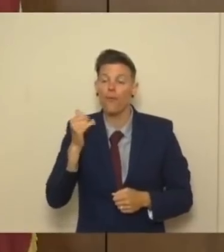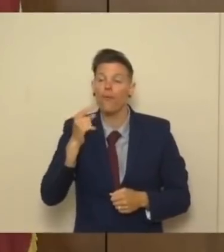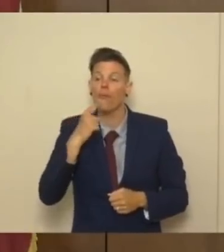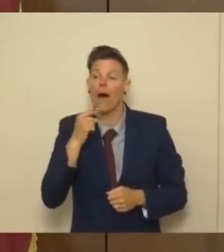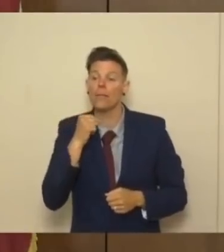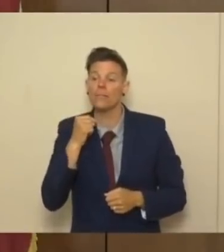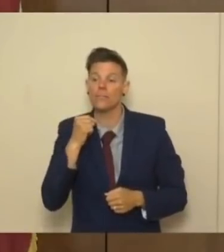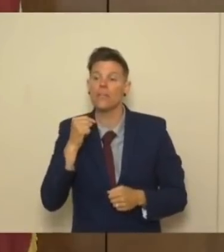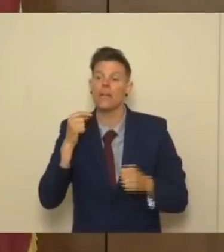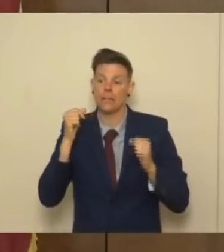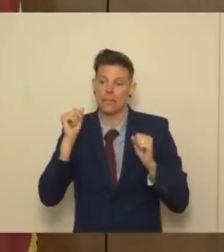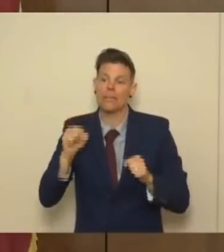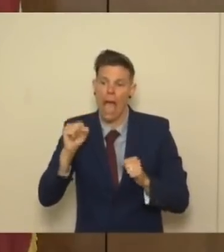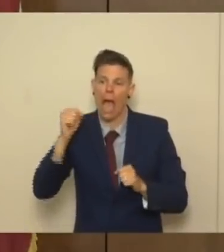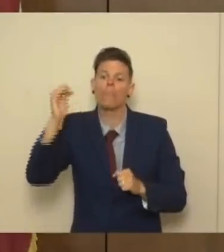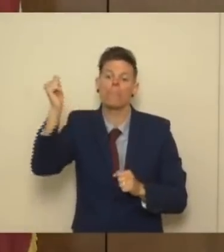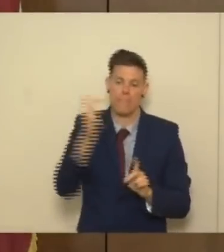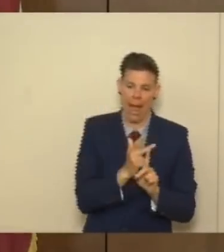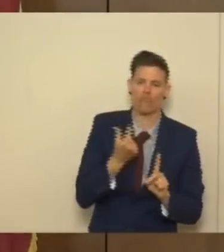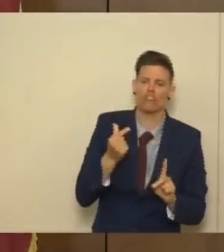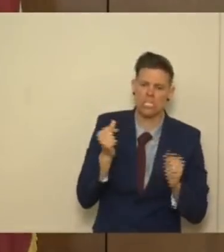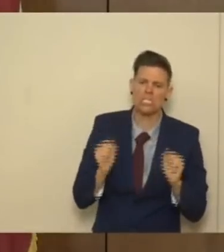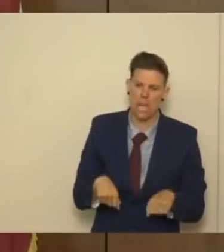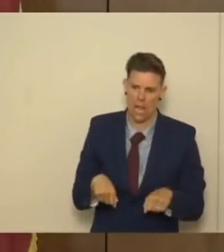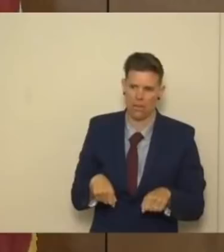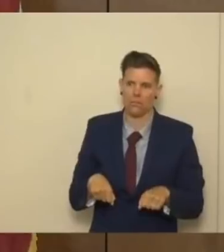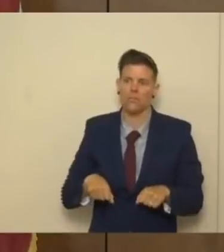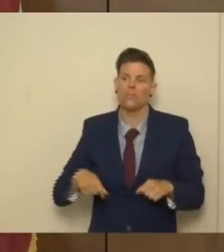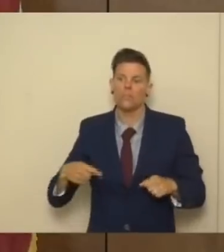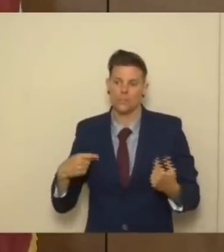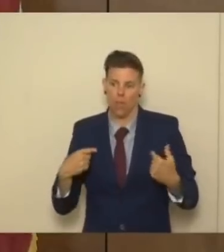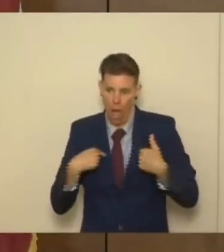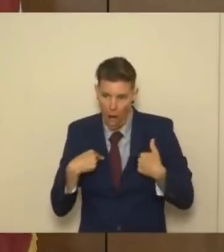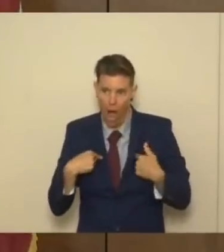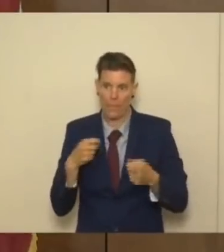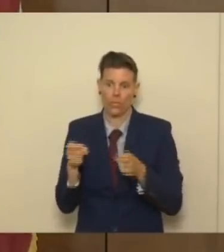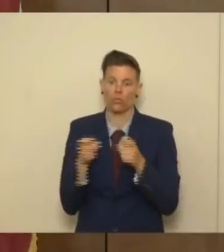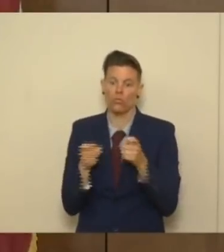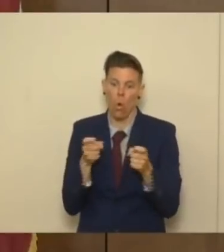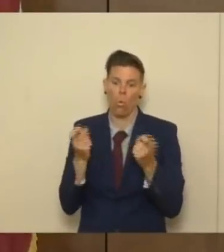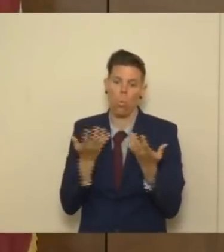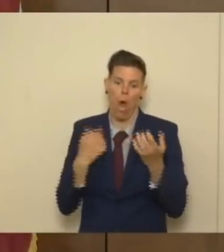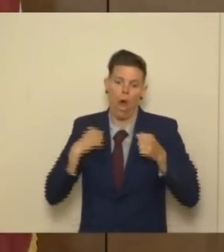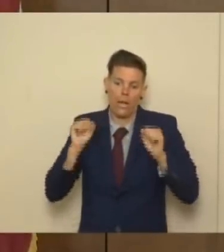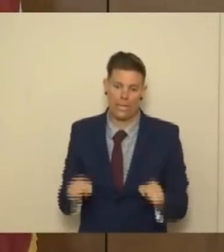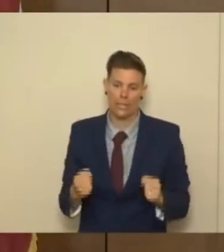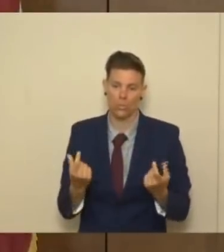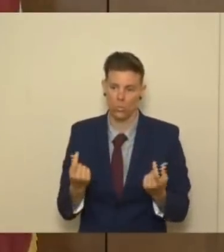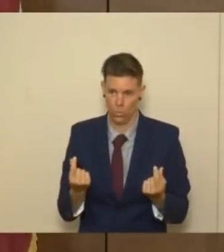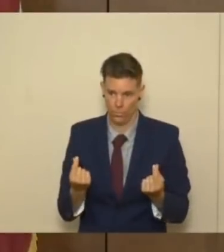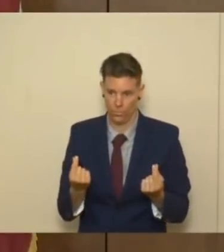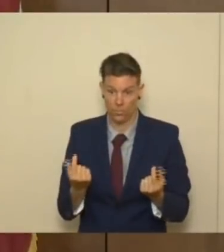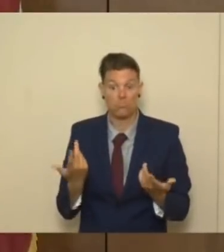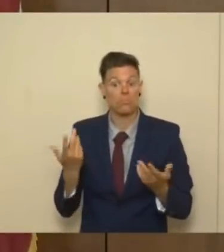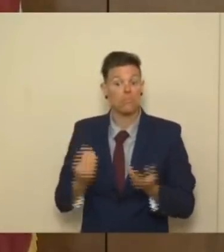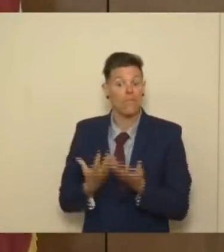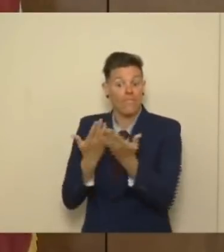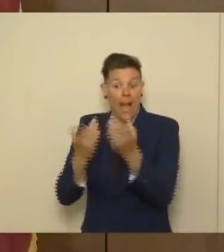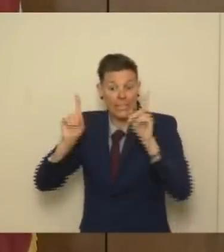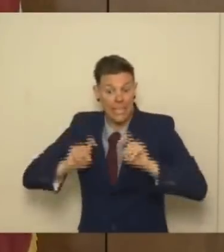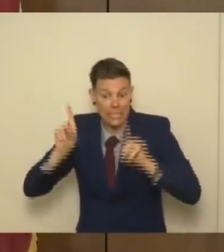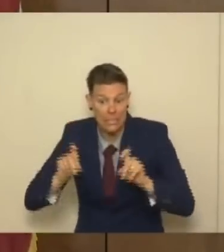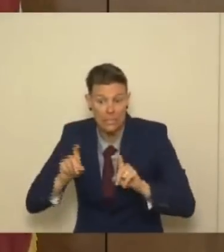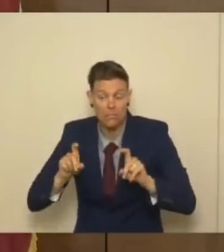over? Testing? You got to come get tested, but I go to you. And I committed to keep getting the